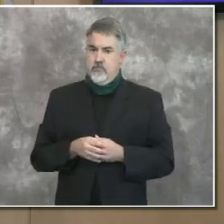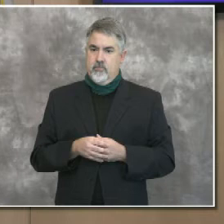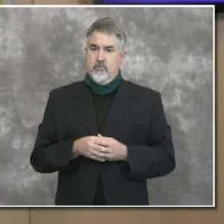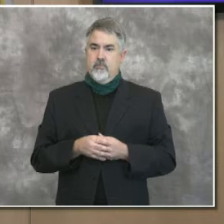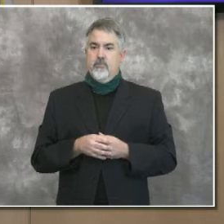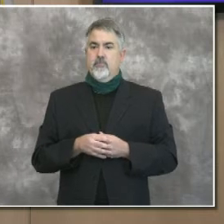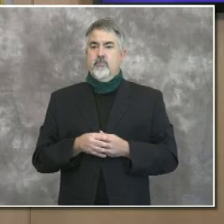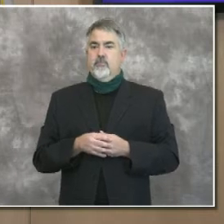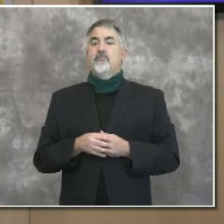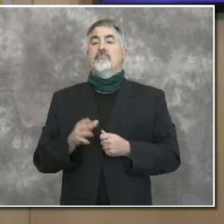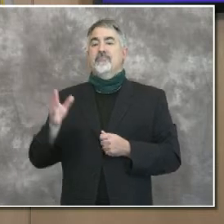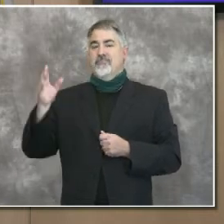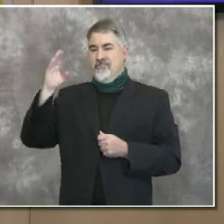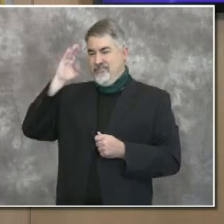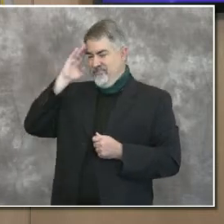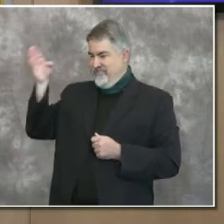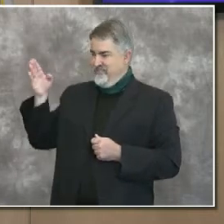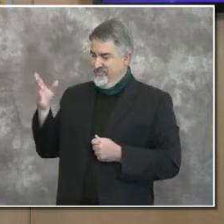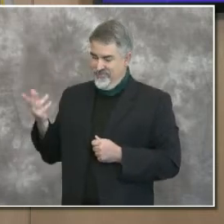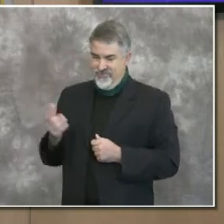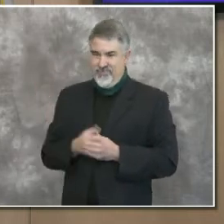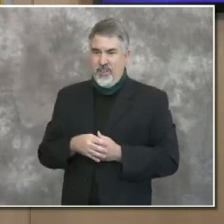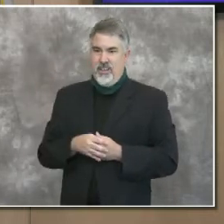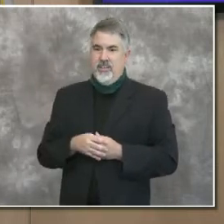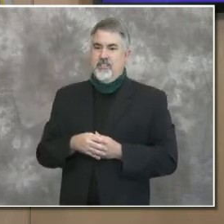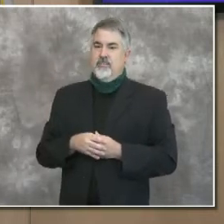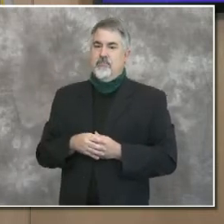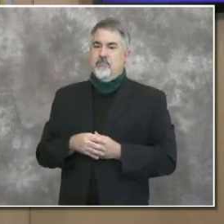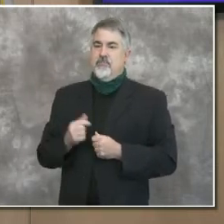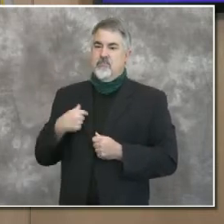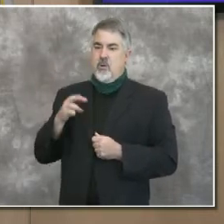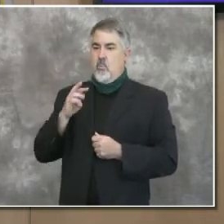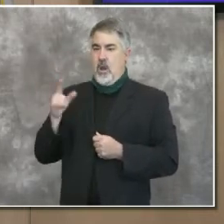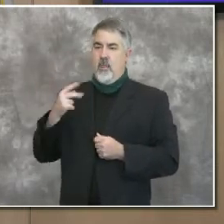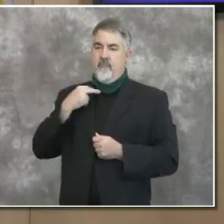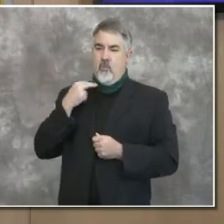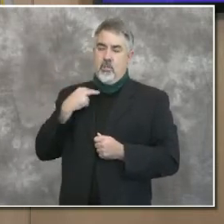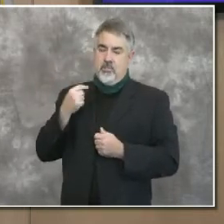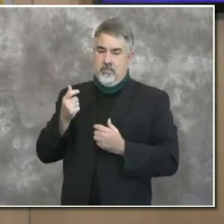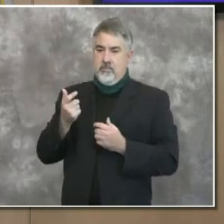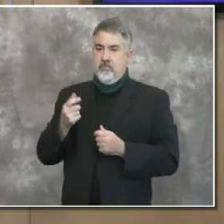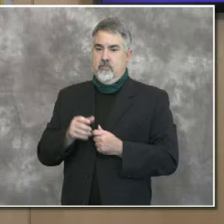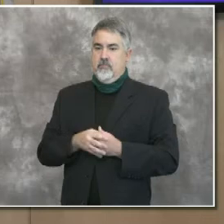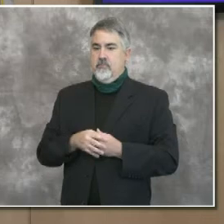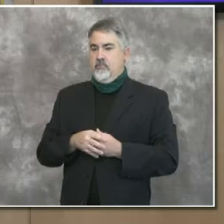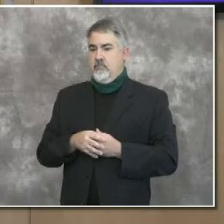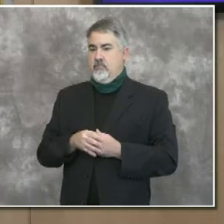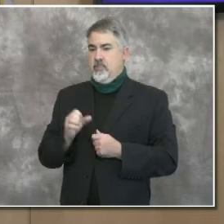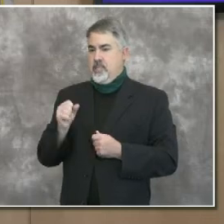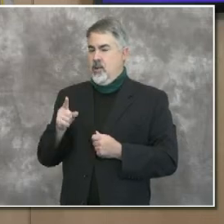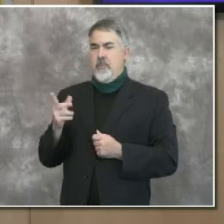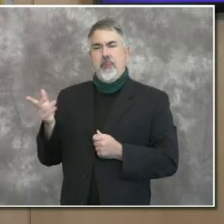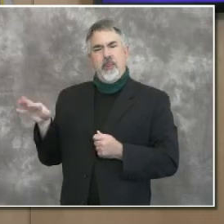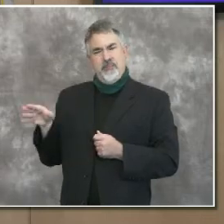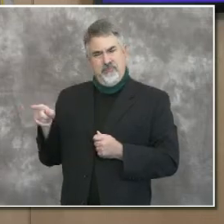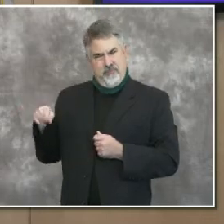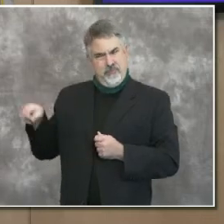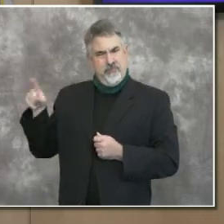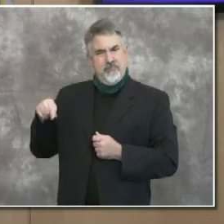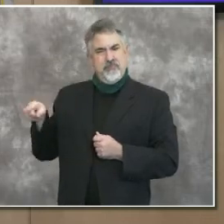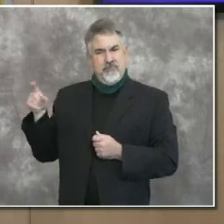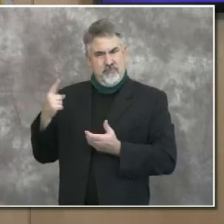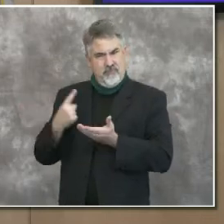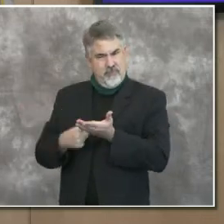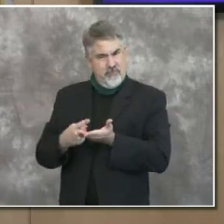Hi there. Yeah, this is Will Hunsberry with Voice of San Diego, and you guys have talked about